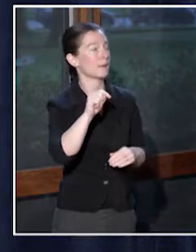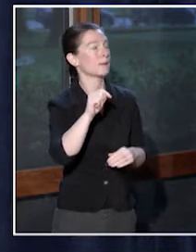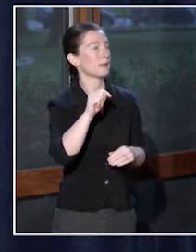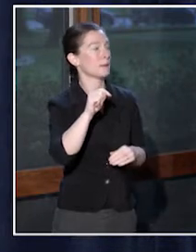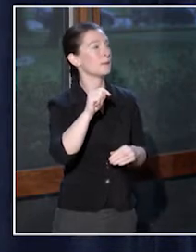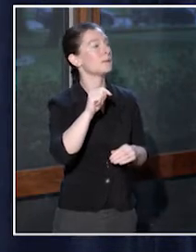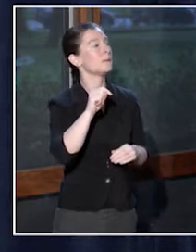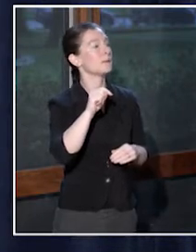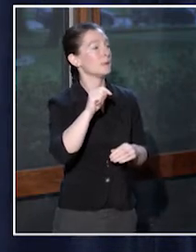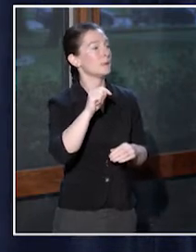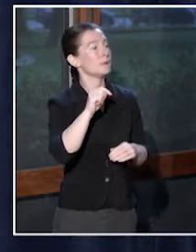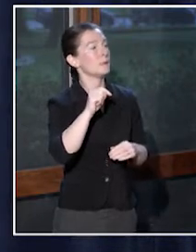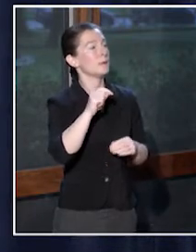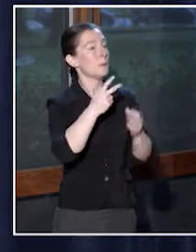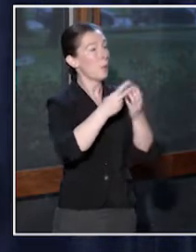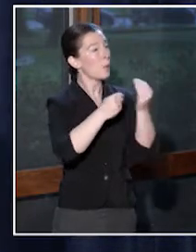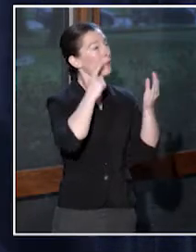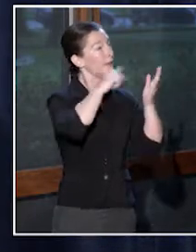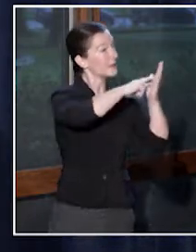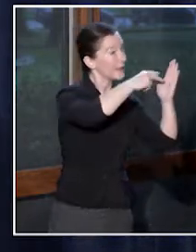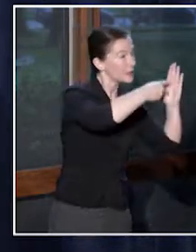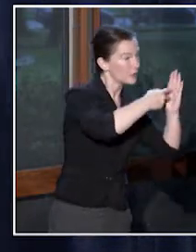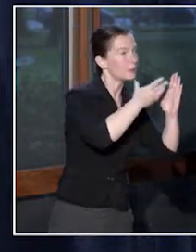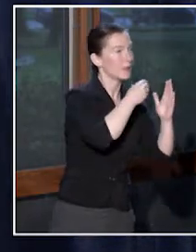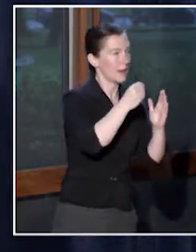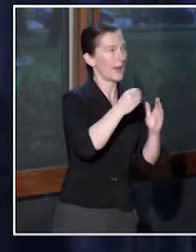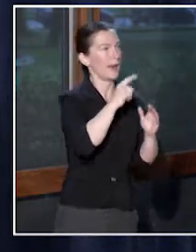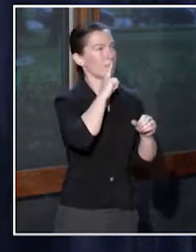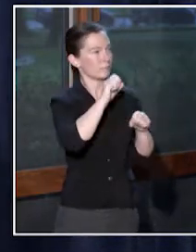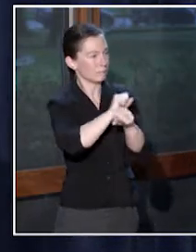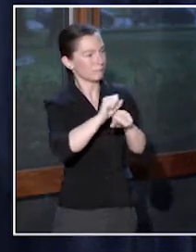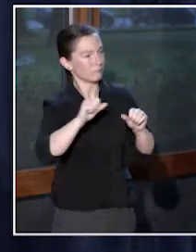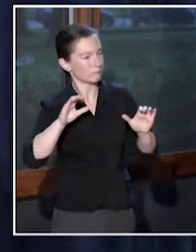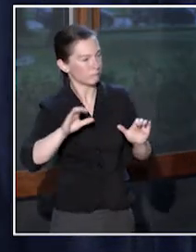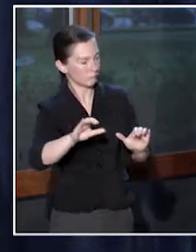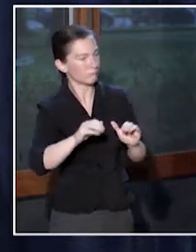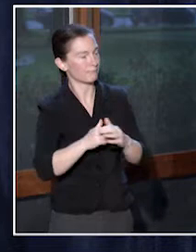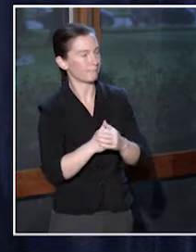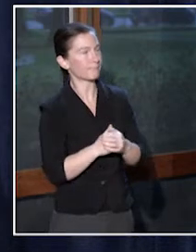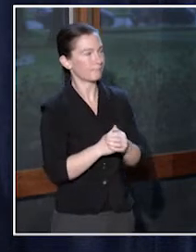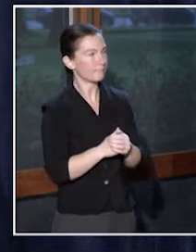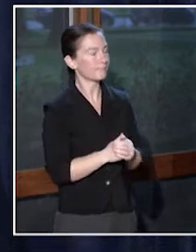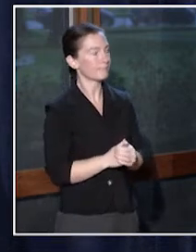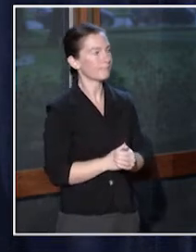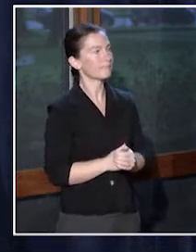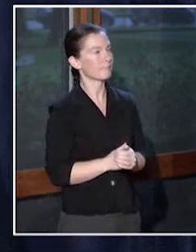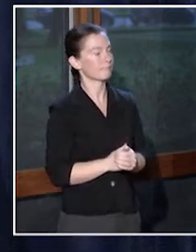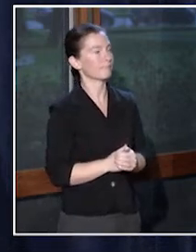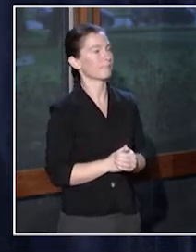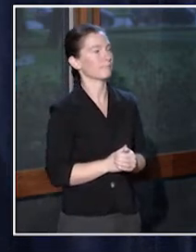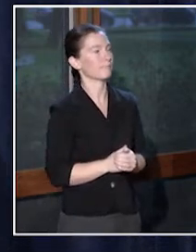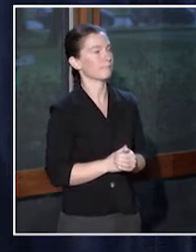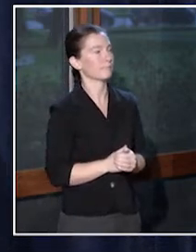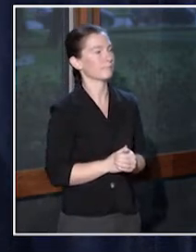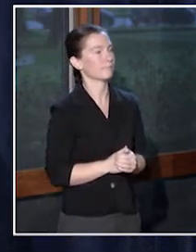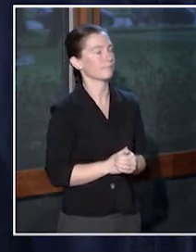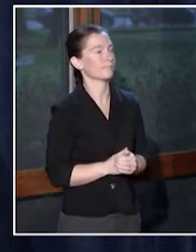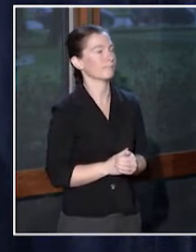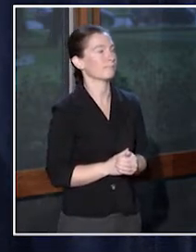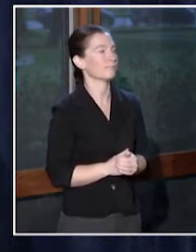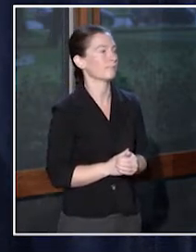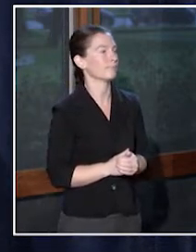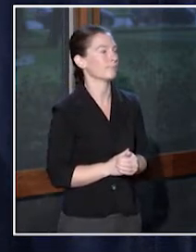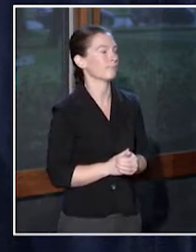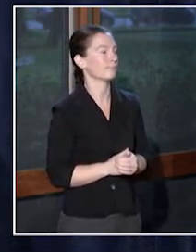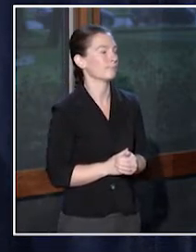practice. That intentionality around equity in housing also has to be